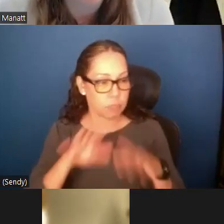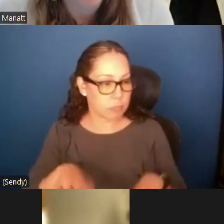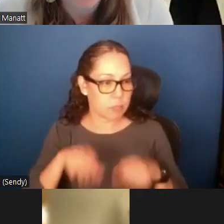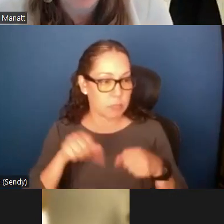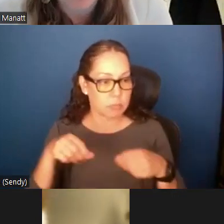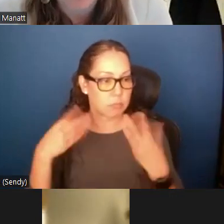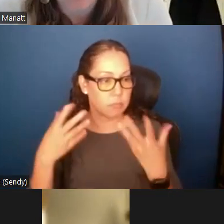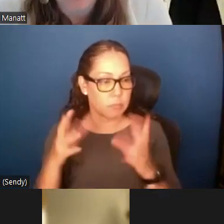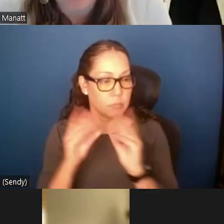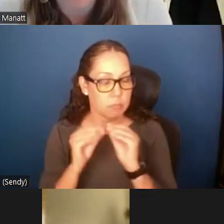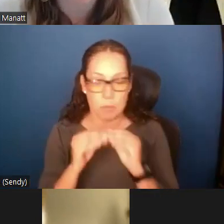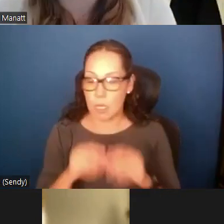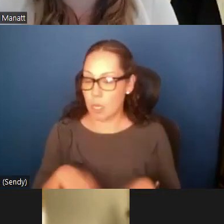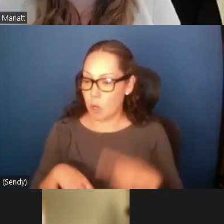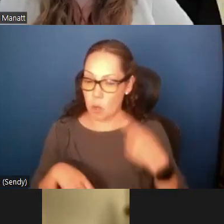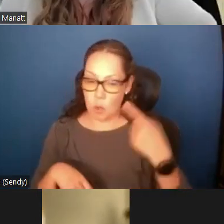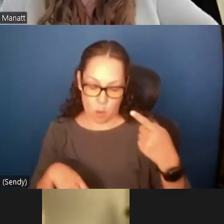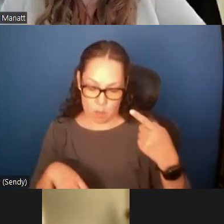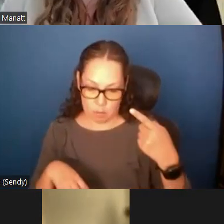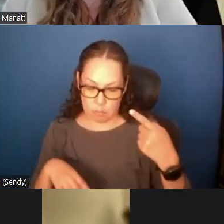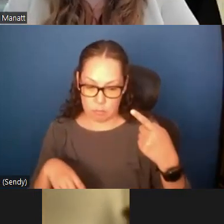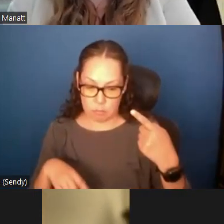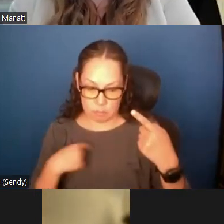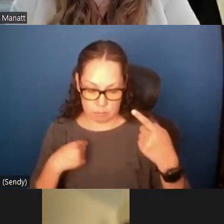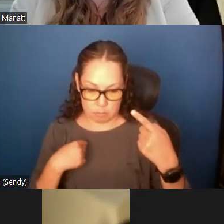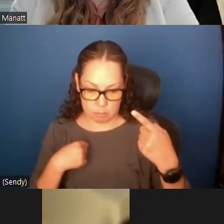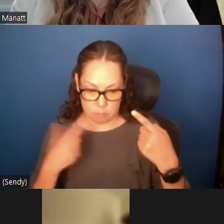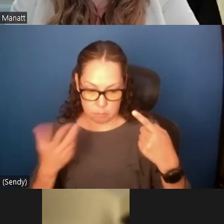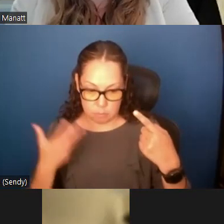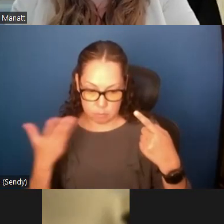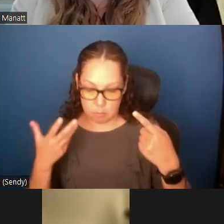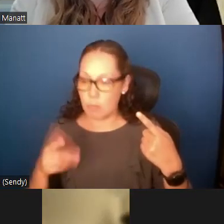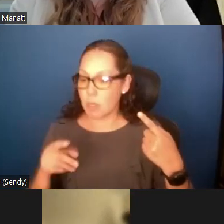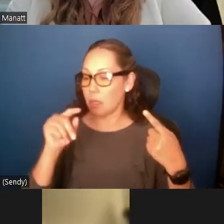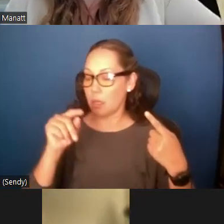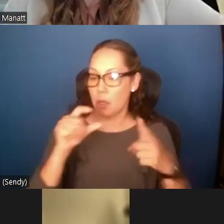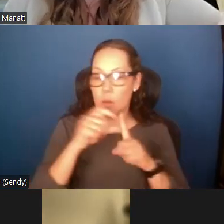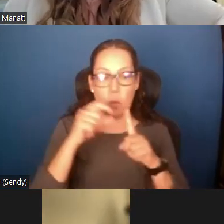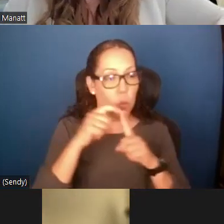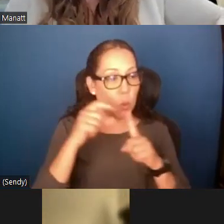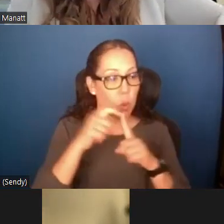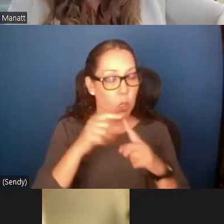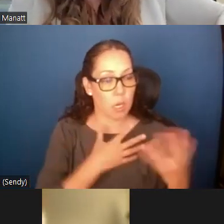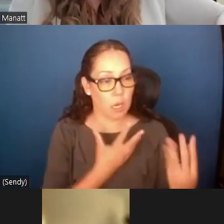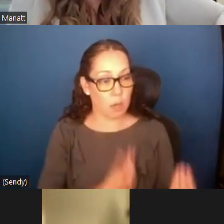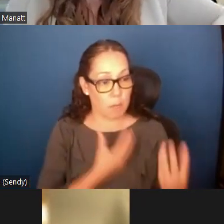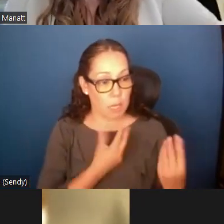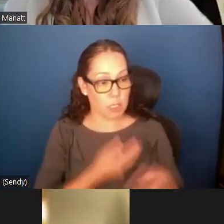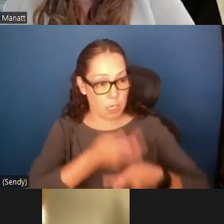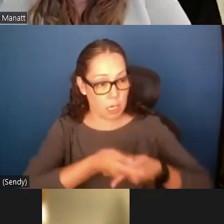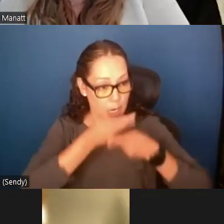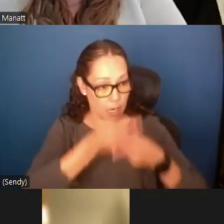flag two items. One is with regard to the term compassionate care and recognizing that that